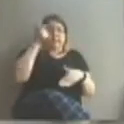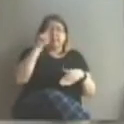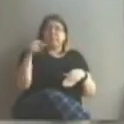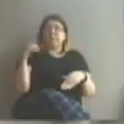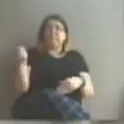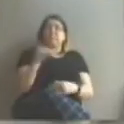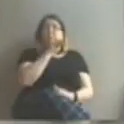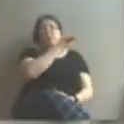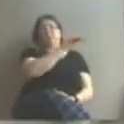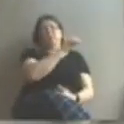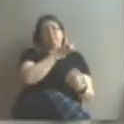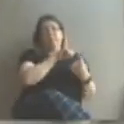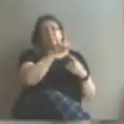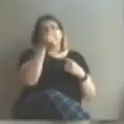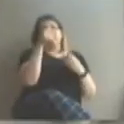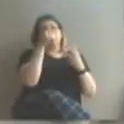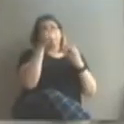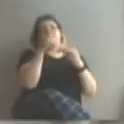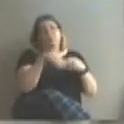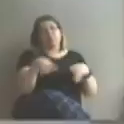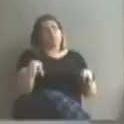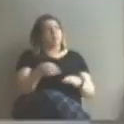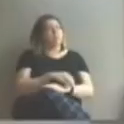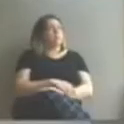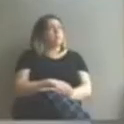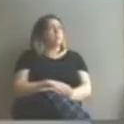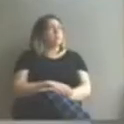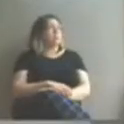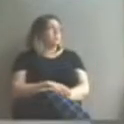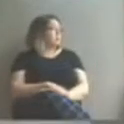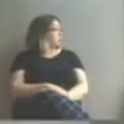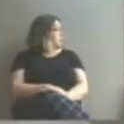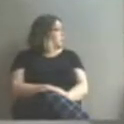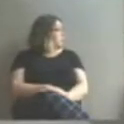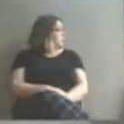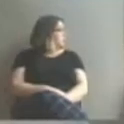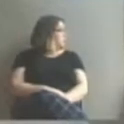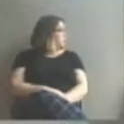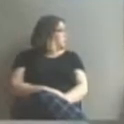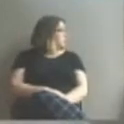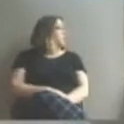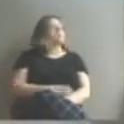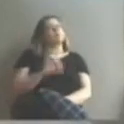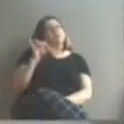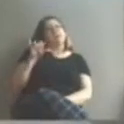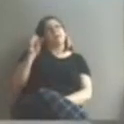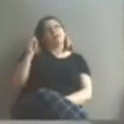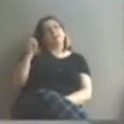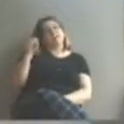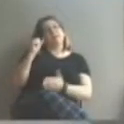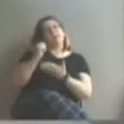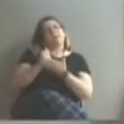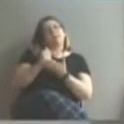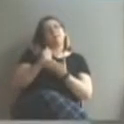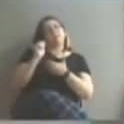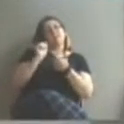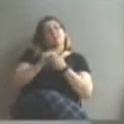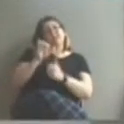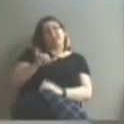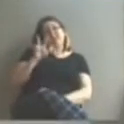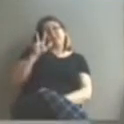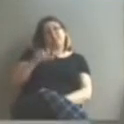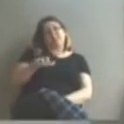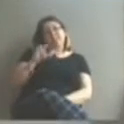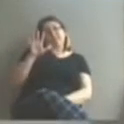moved to another org chart. So these changes are to free up that $3.5 million? Yes, right? It's to help with that. Okay, yeah. And that's and